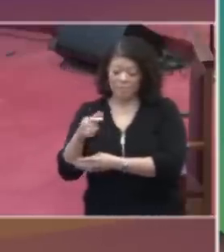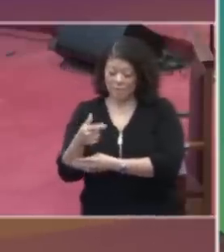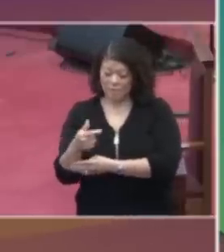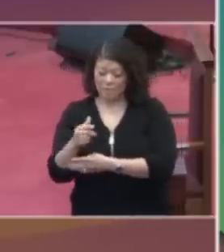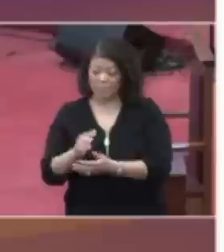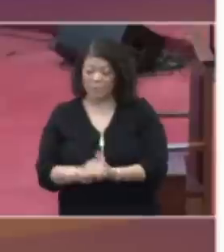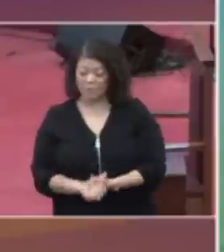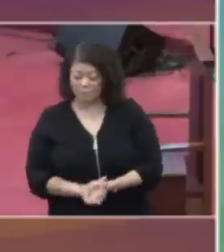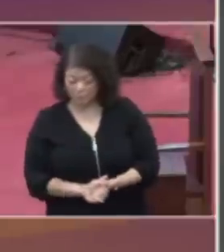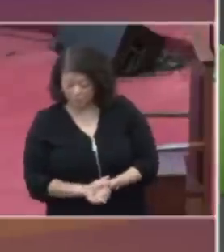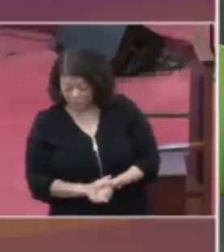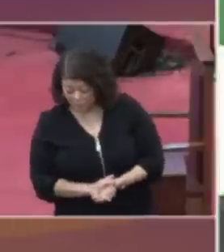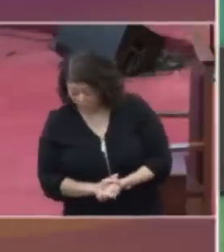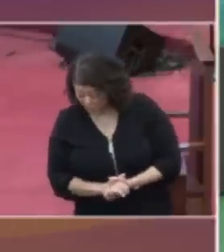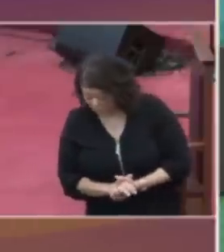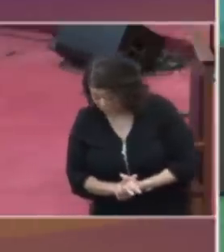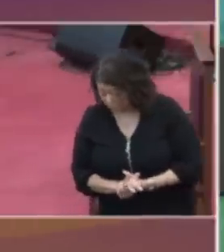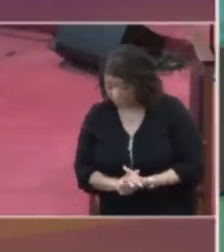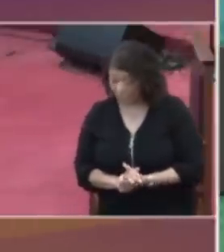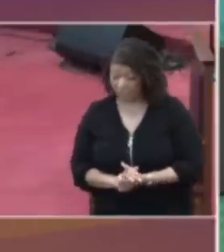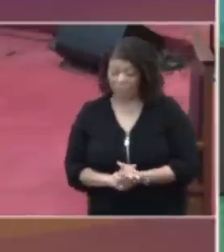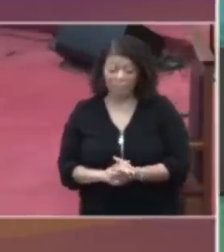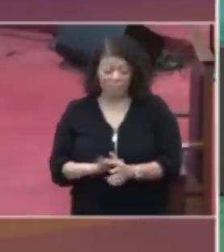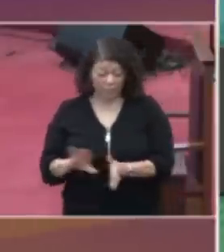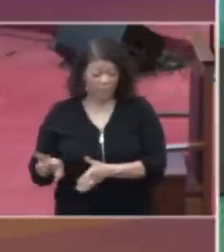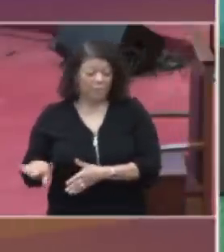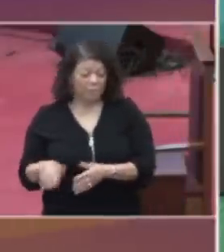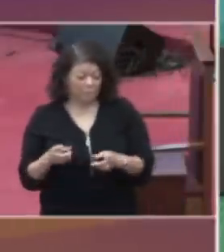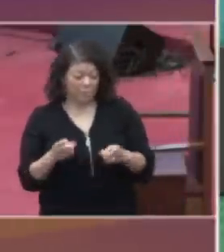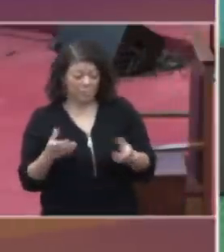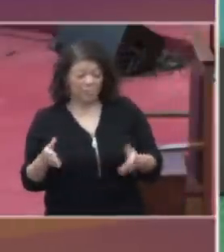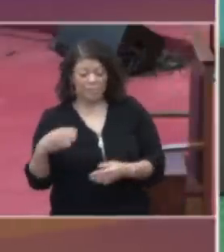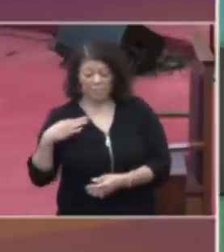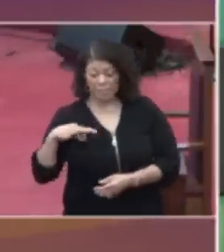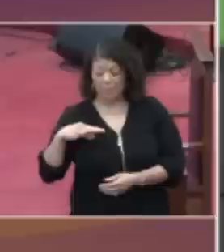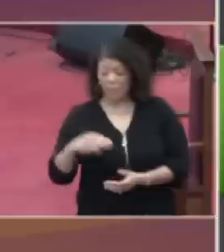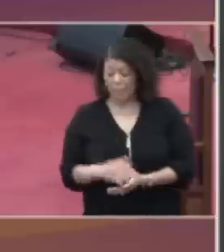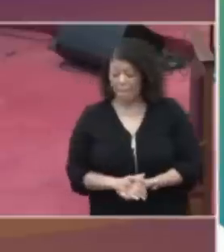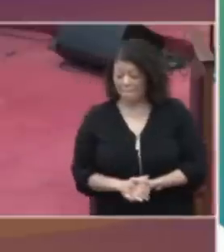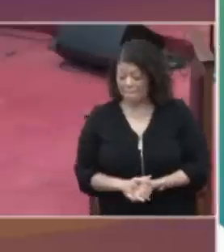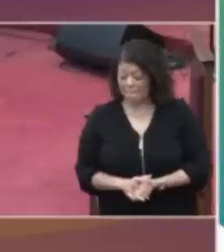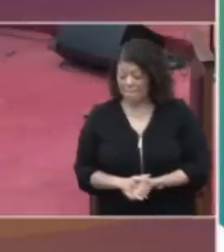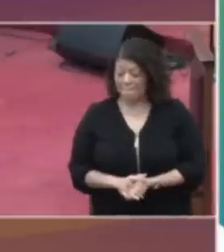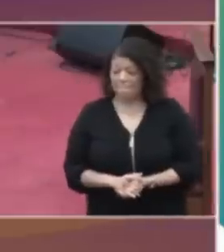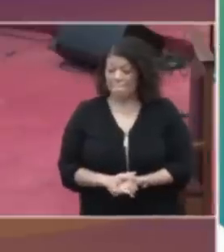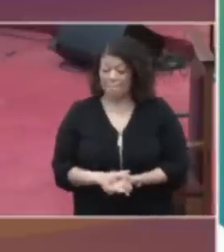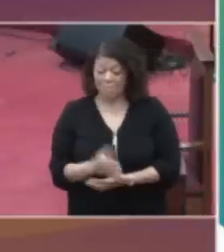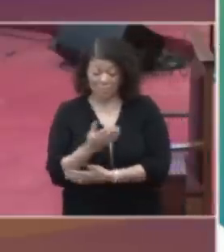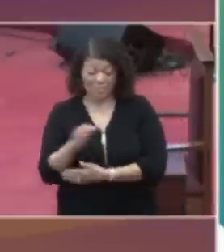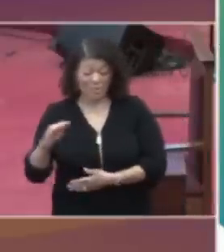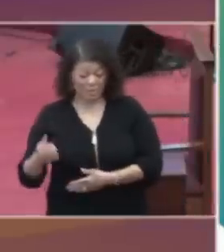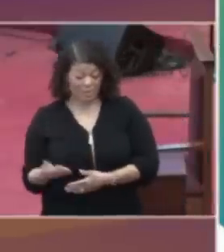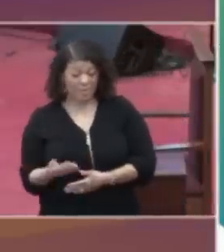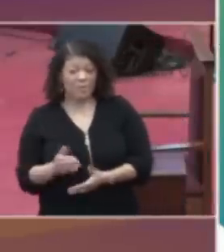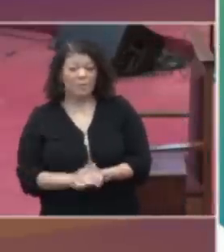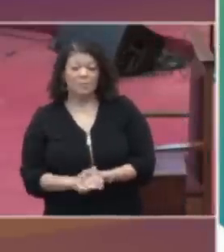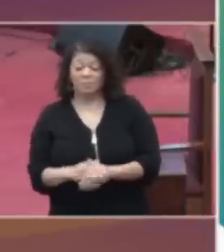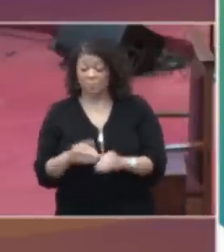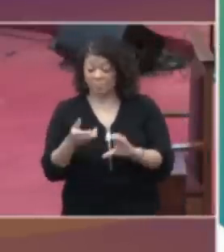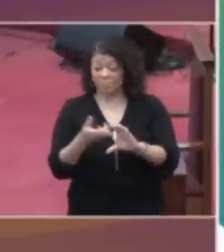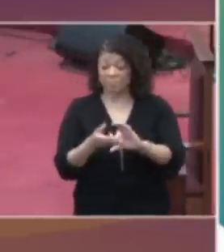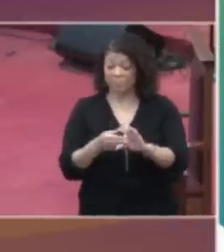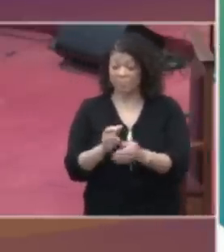information@mt-ararat.org today. Here's what's happening in Pittsburgh. You're invited. Join us